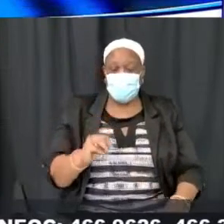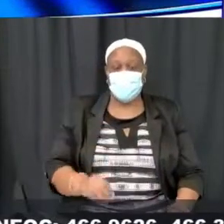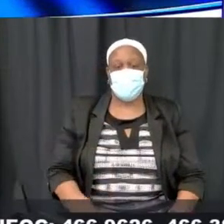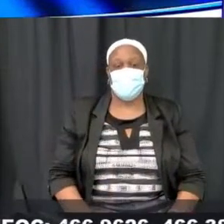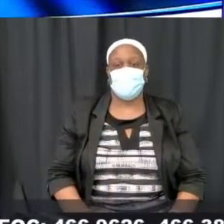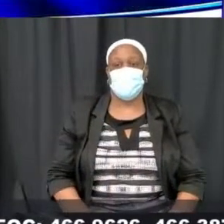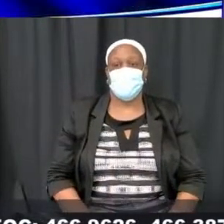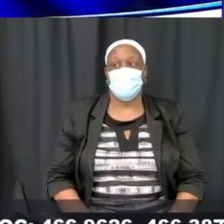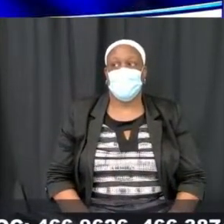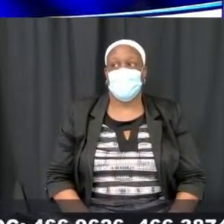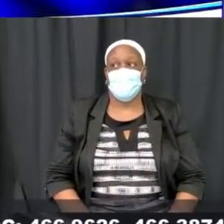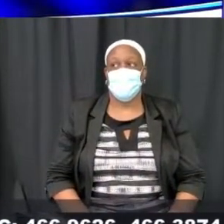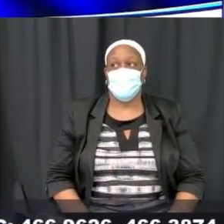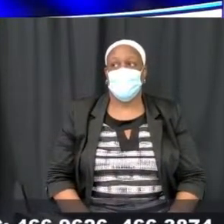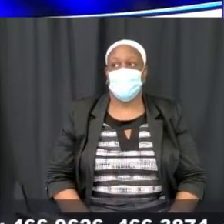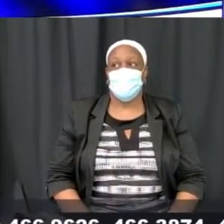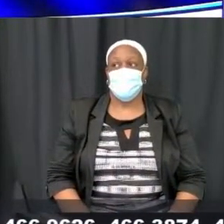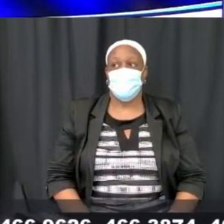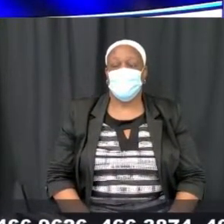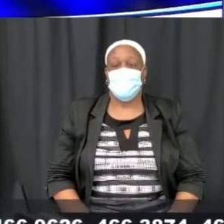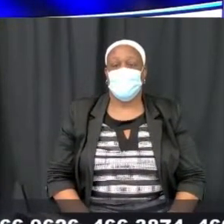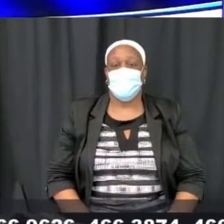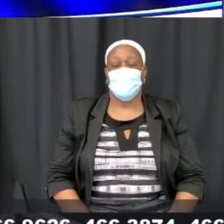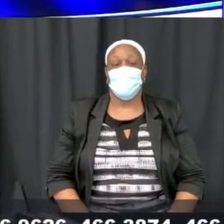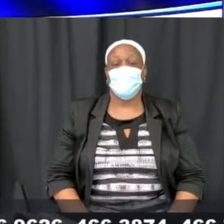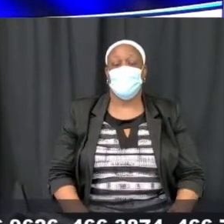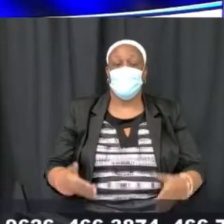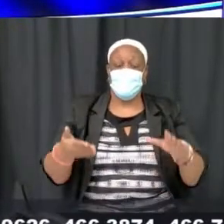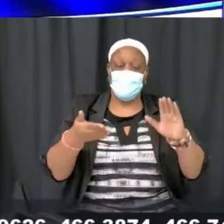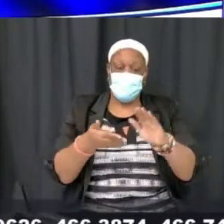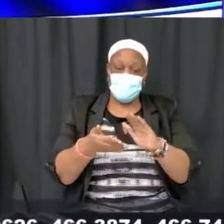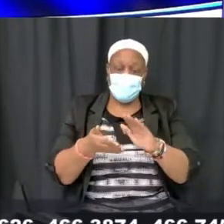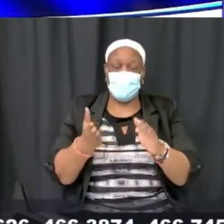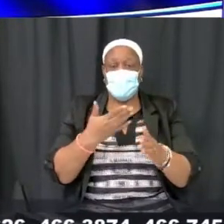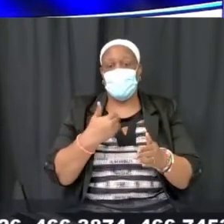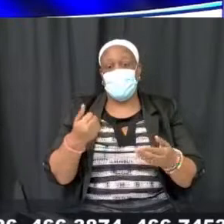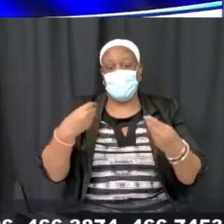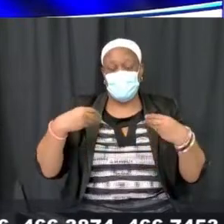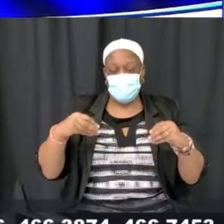have both groups mixing the same line.